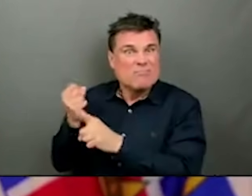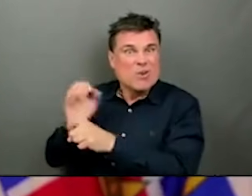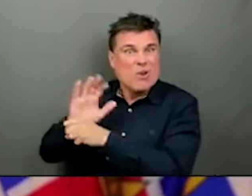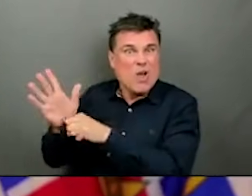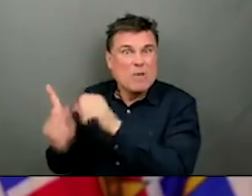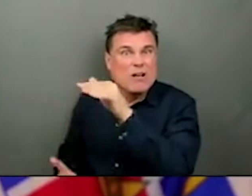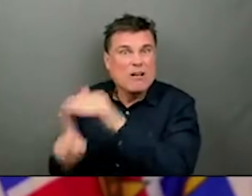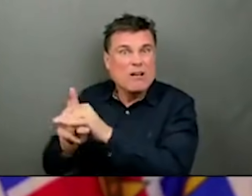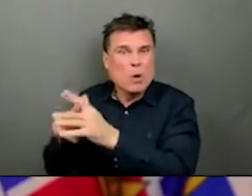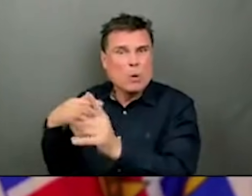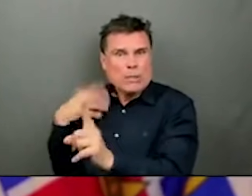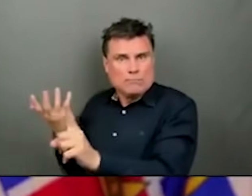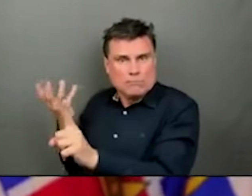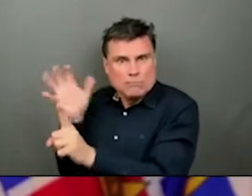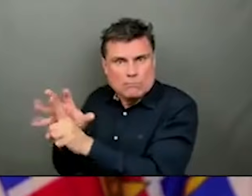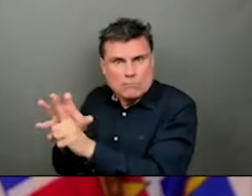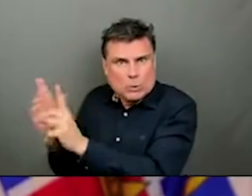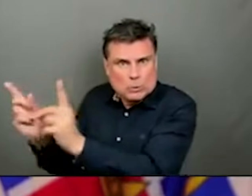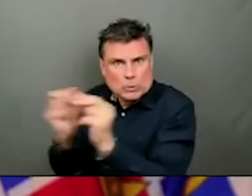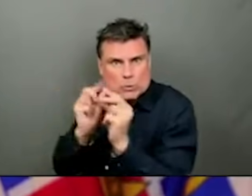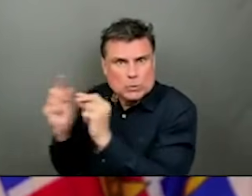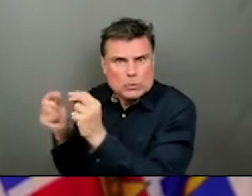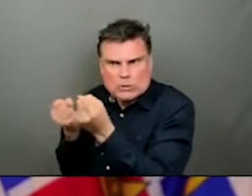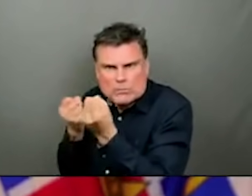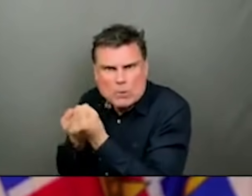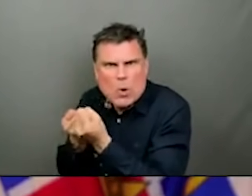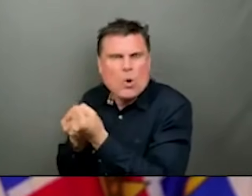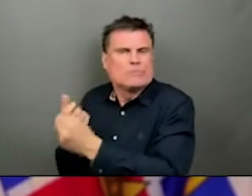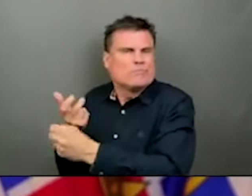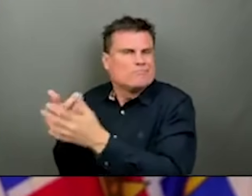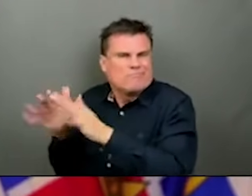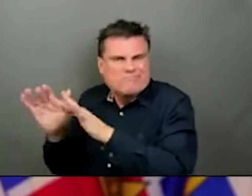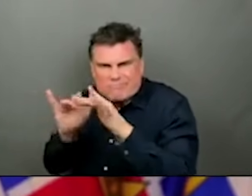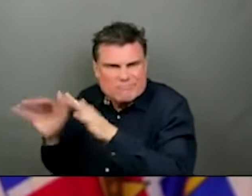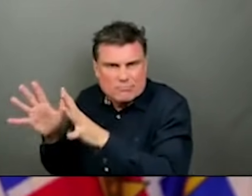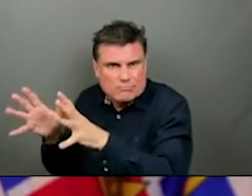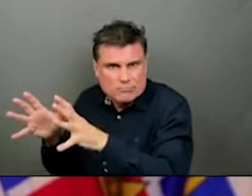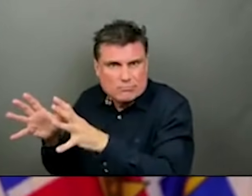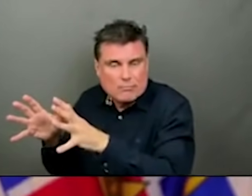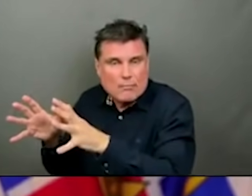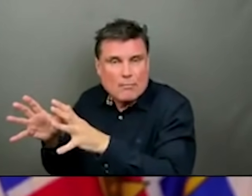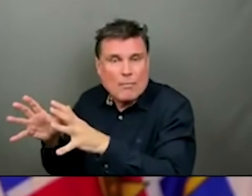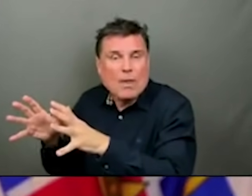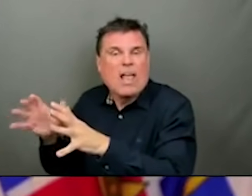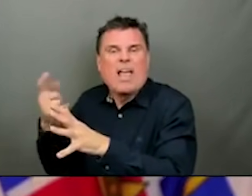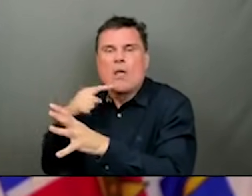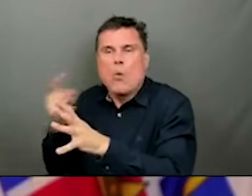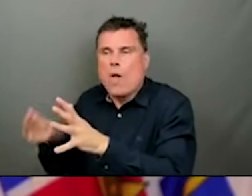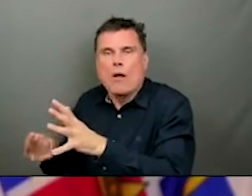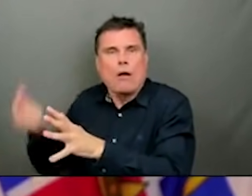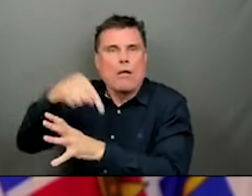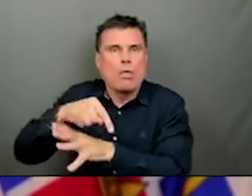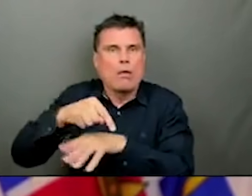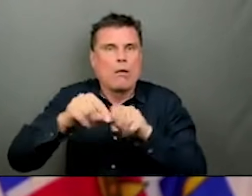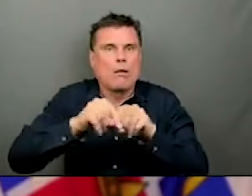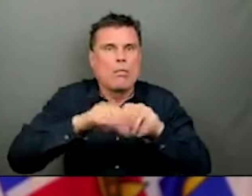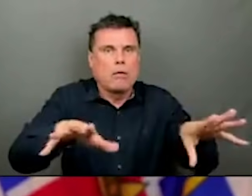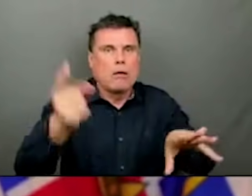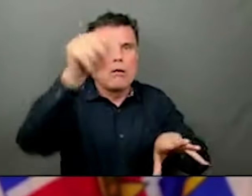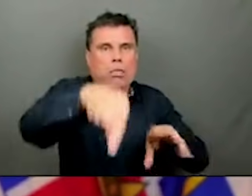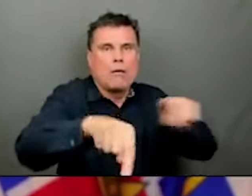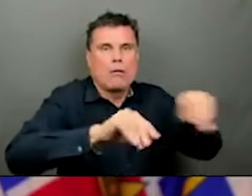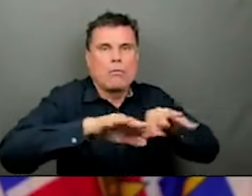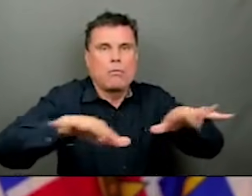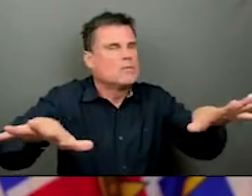and breaking those chains of transmission. So we're not there yet, but there's a lot of possibilities for what we can see later in the